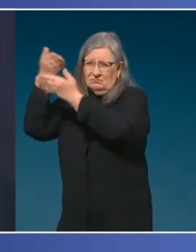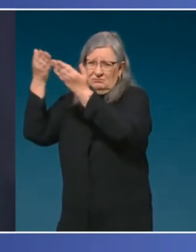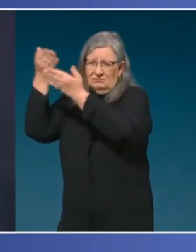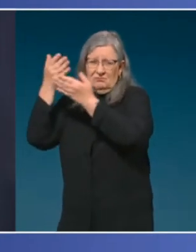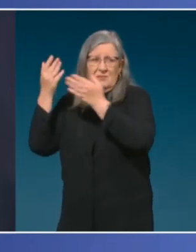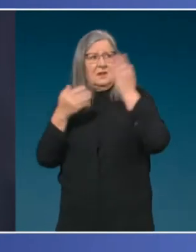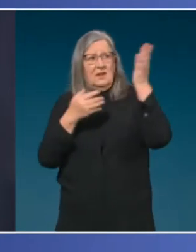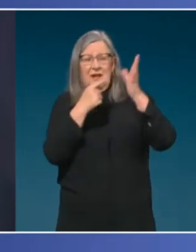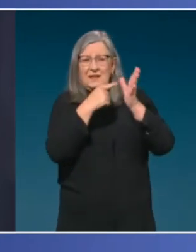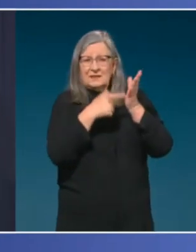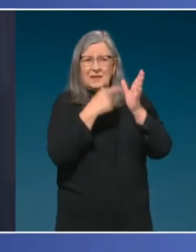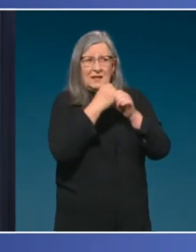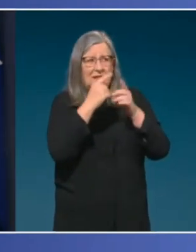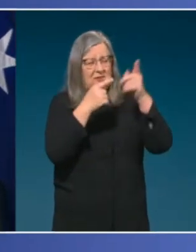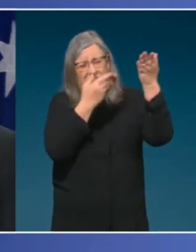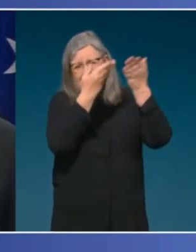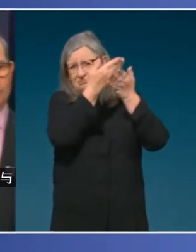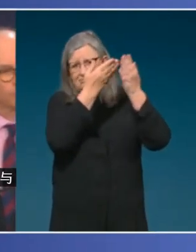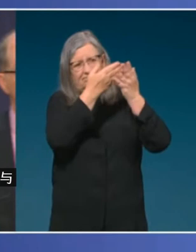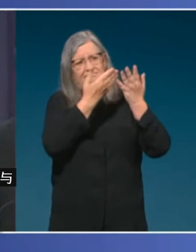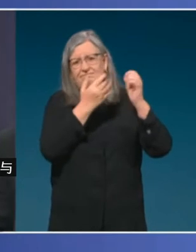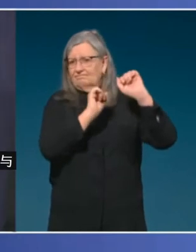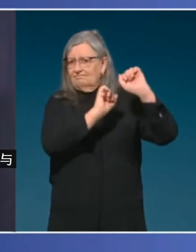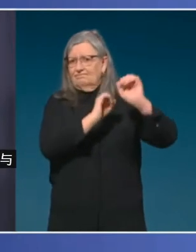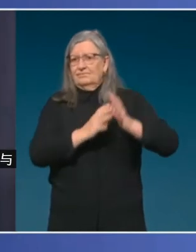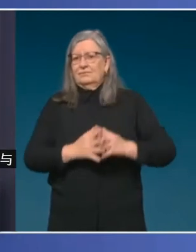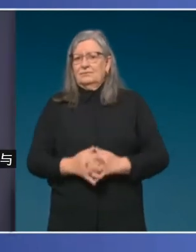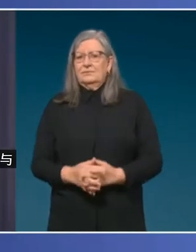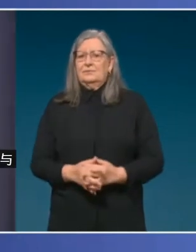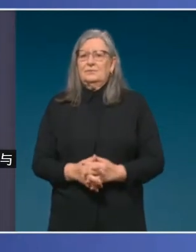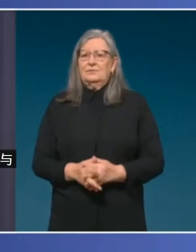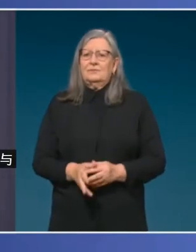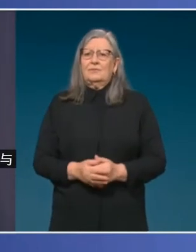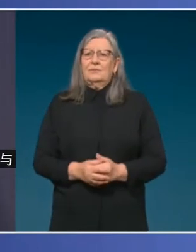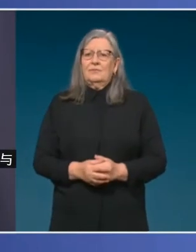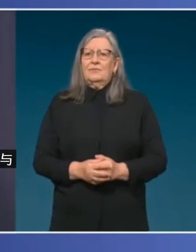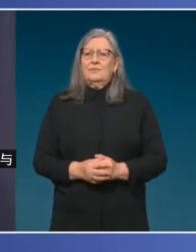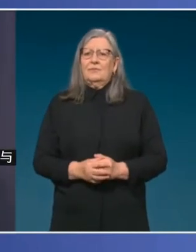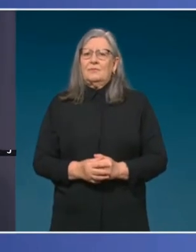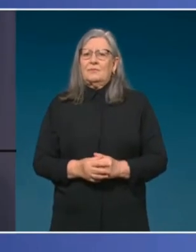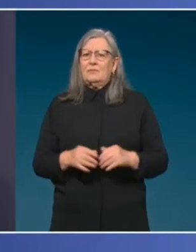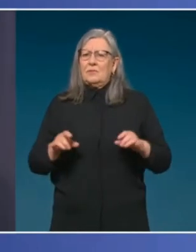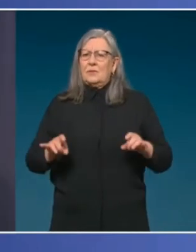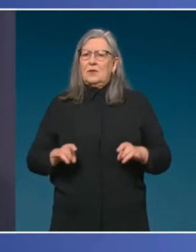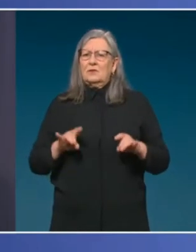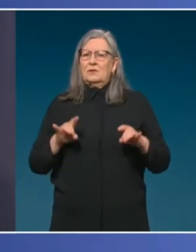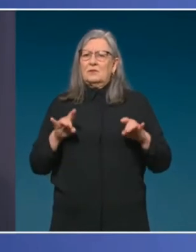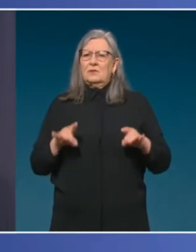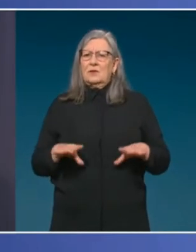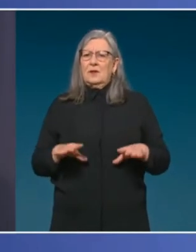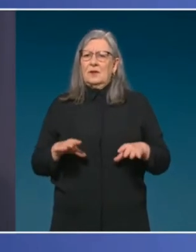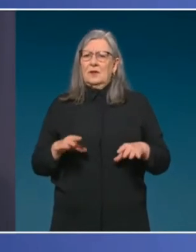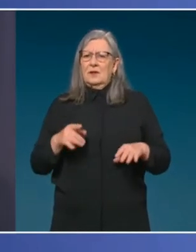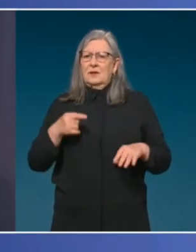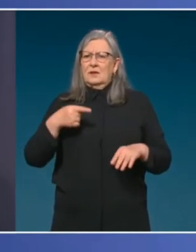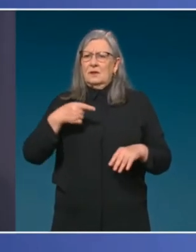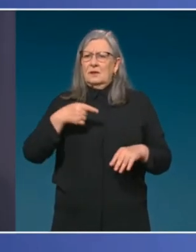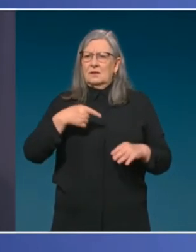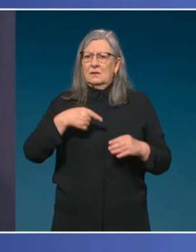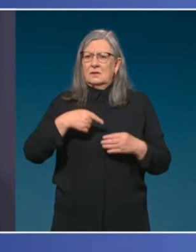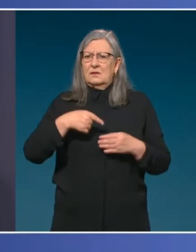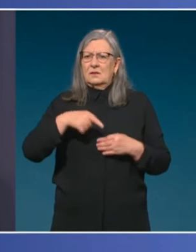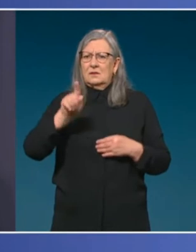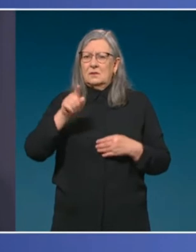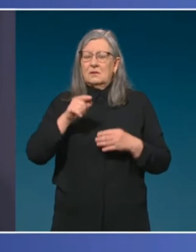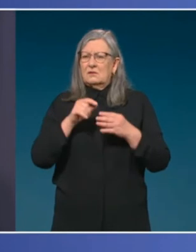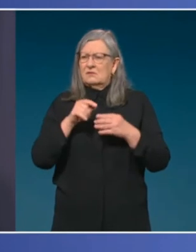for Minister Andrews. Australia's involvement in the Solomon Islands has been called not helpful by a province premier. He's accused the